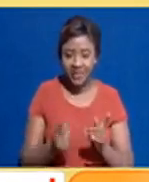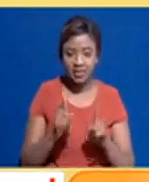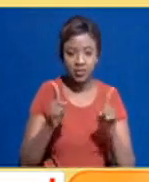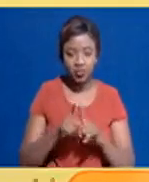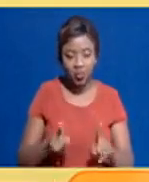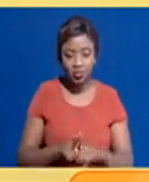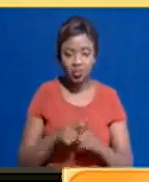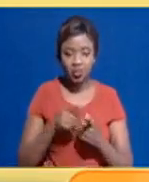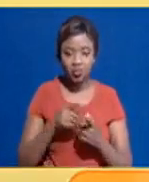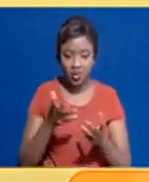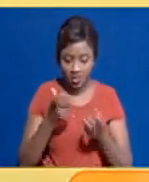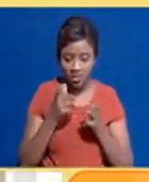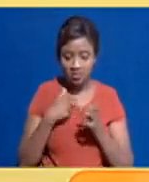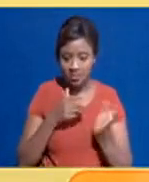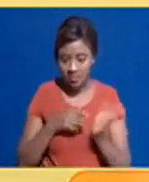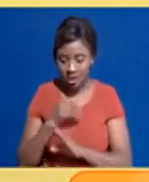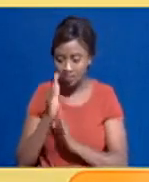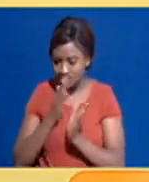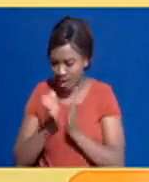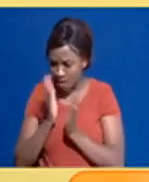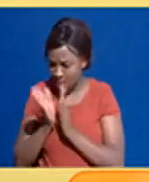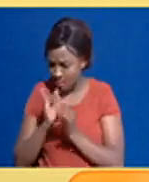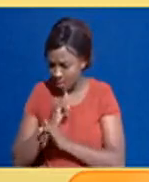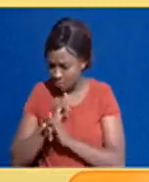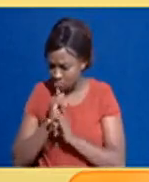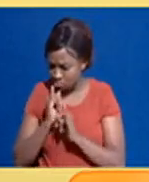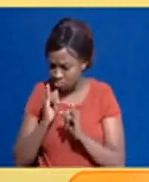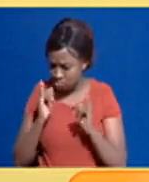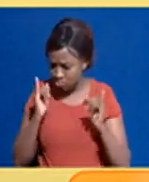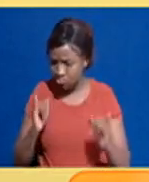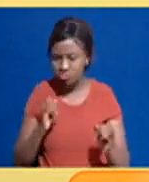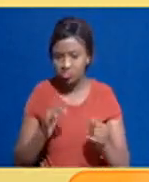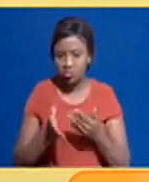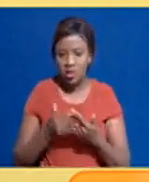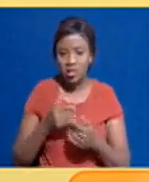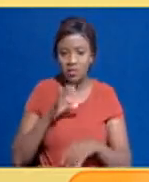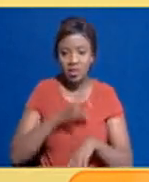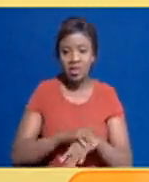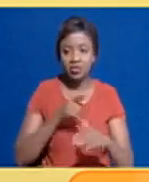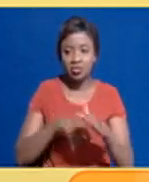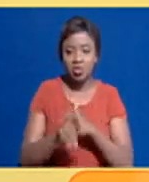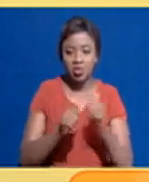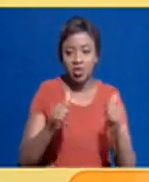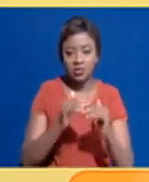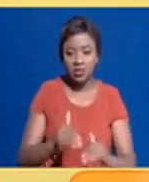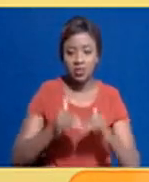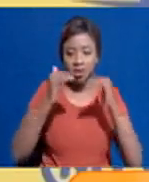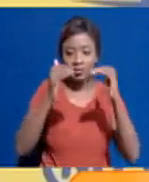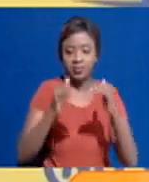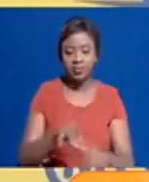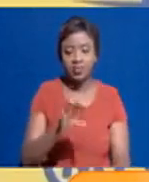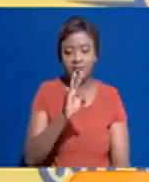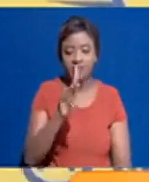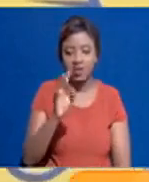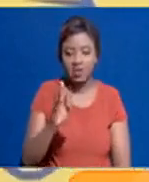nirudi sahi kwa drawing board niongee na vijana. Ndio tu tumekio saidi ya NSF tuona kama tunaweza panda FKF Premier League.